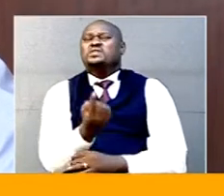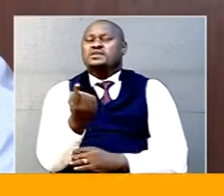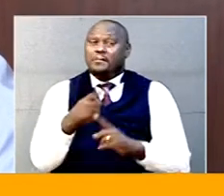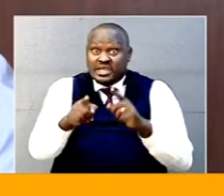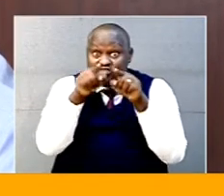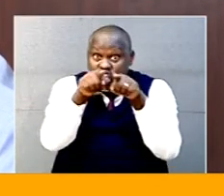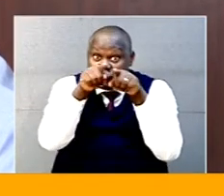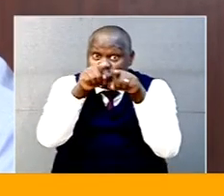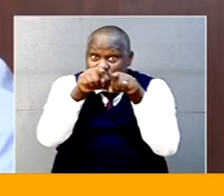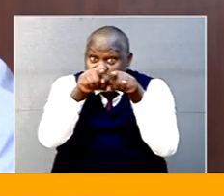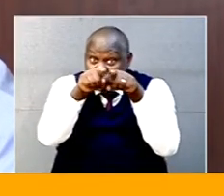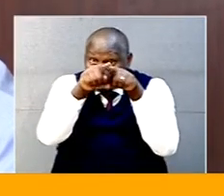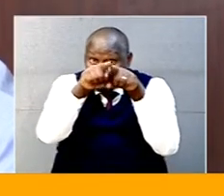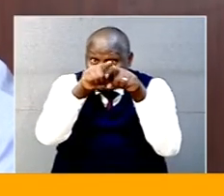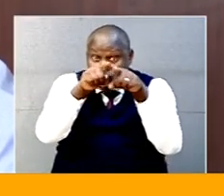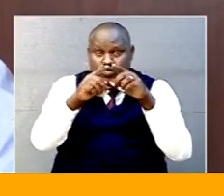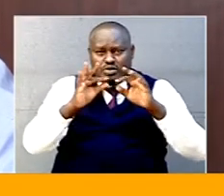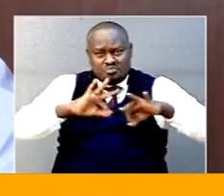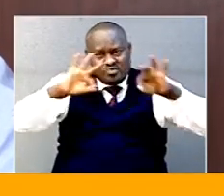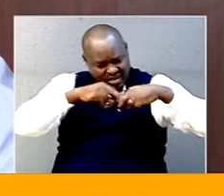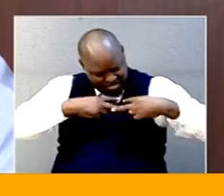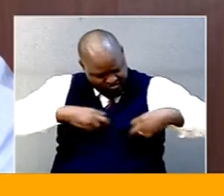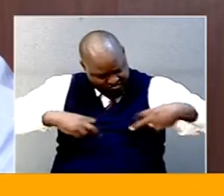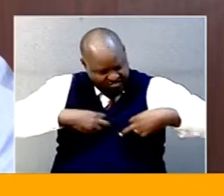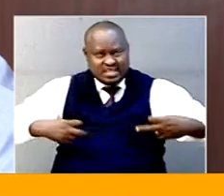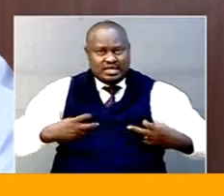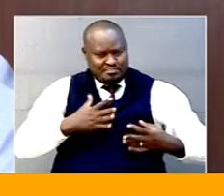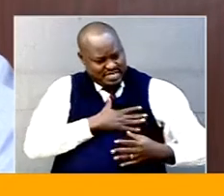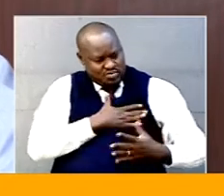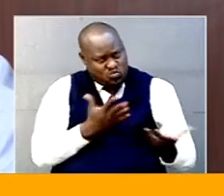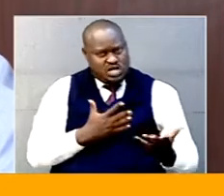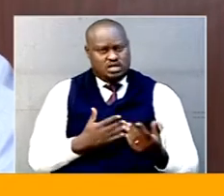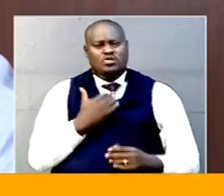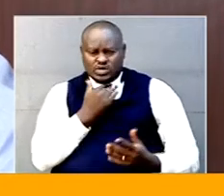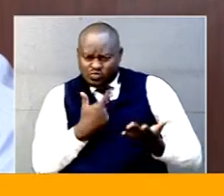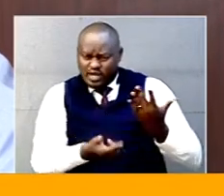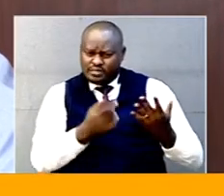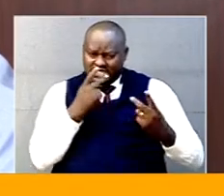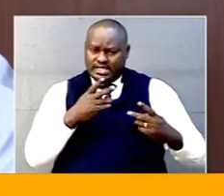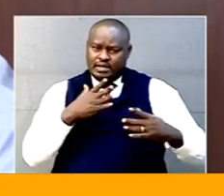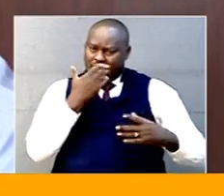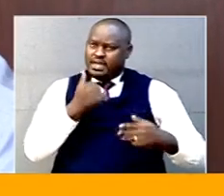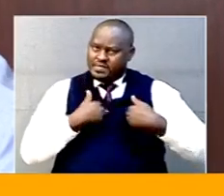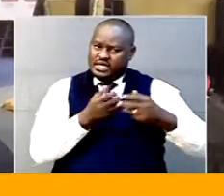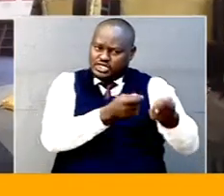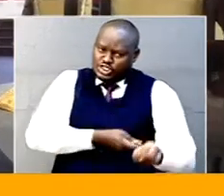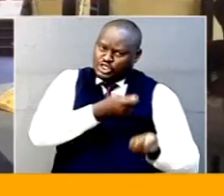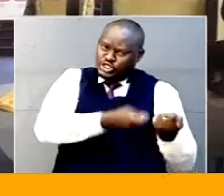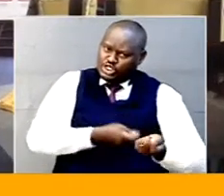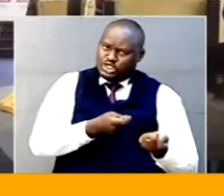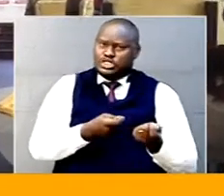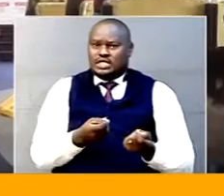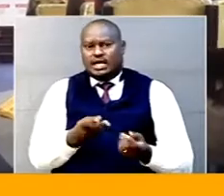you who discovers your purpose and know that people will find in the garden digging and give you a